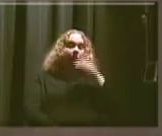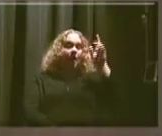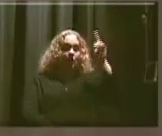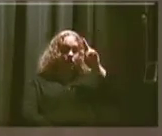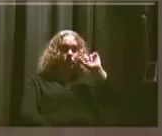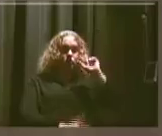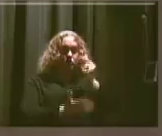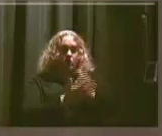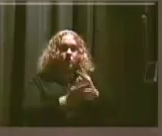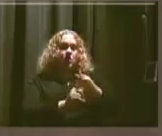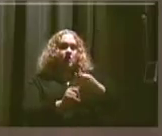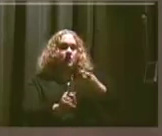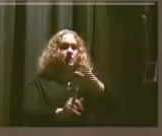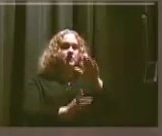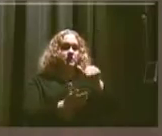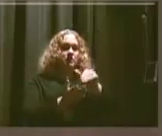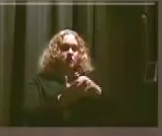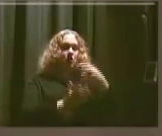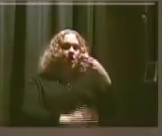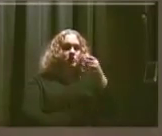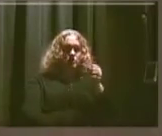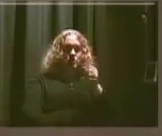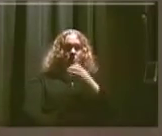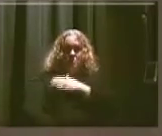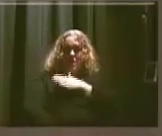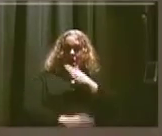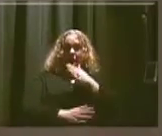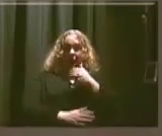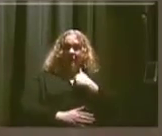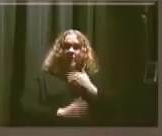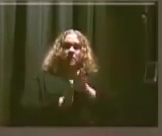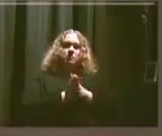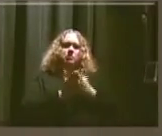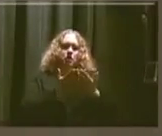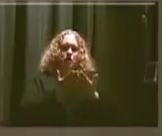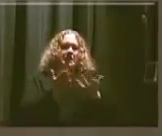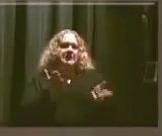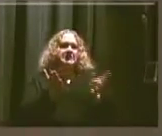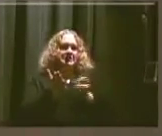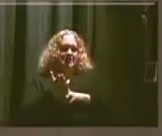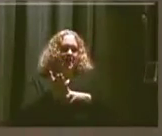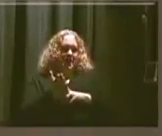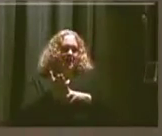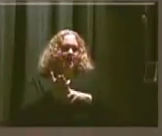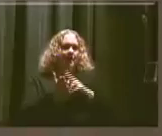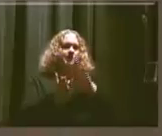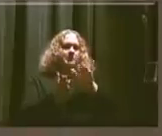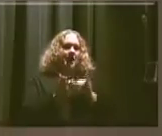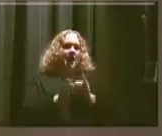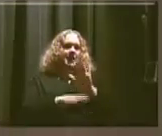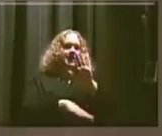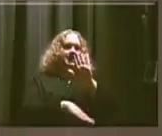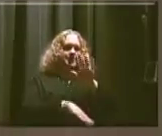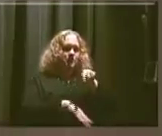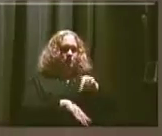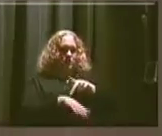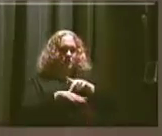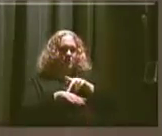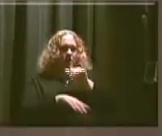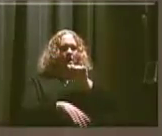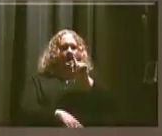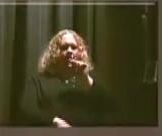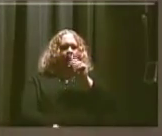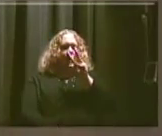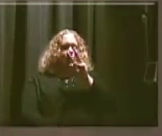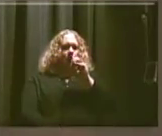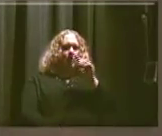School. I have a book that my uncle had that was autographed by his principal, Atwood Wilson,